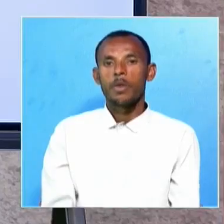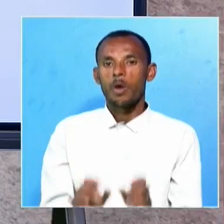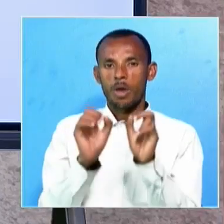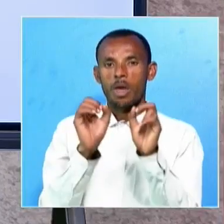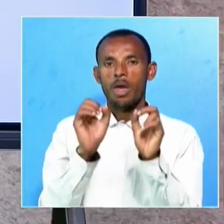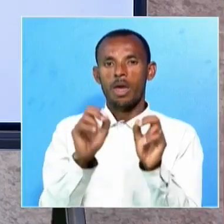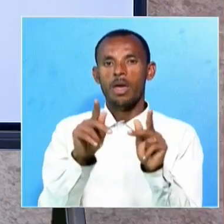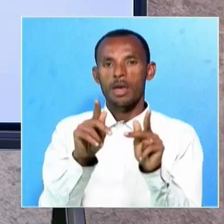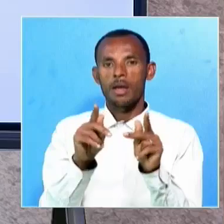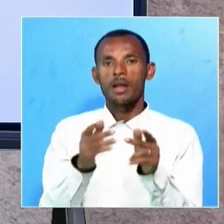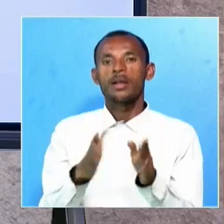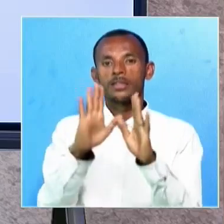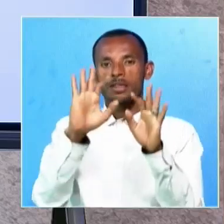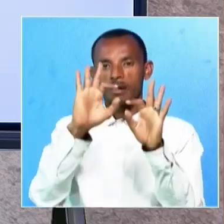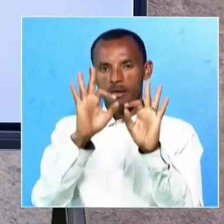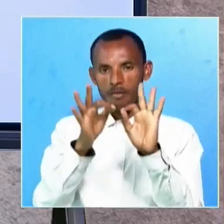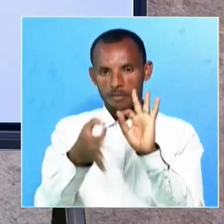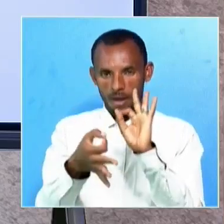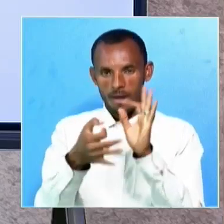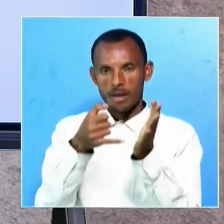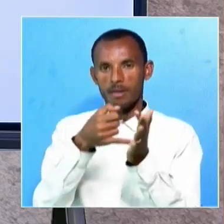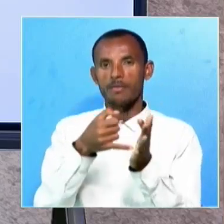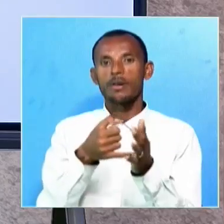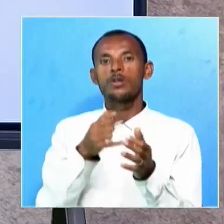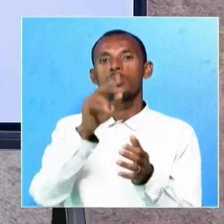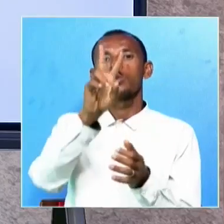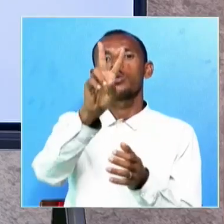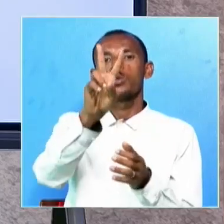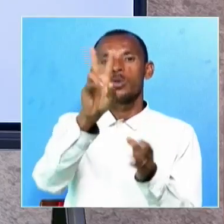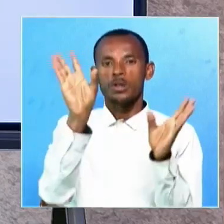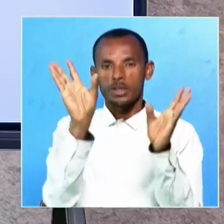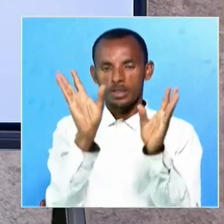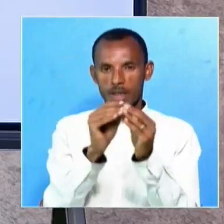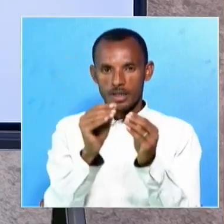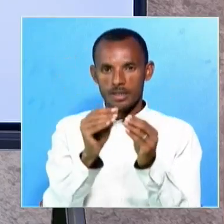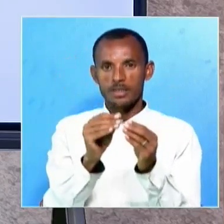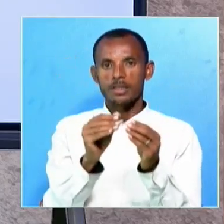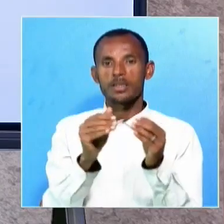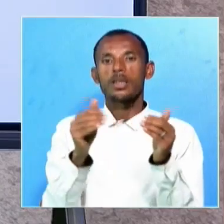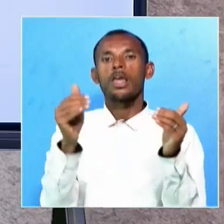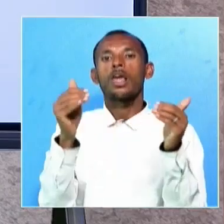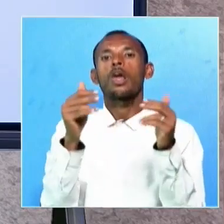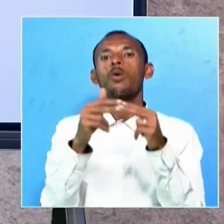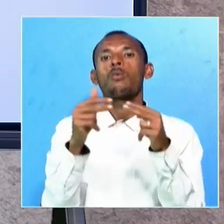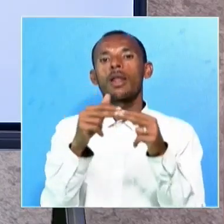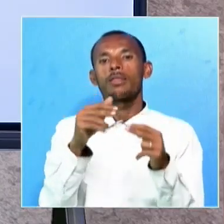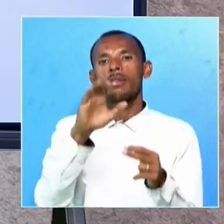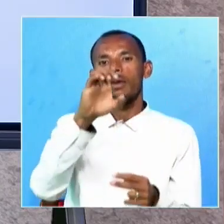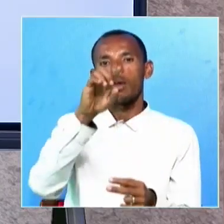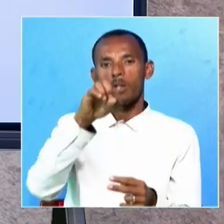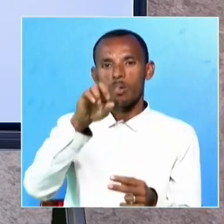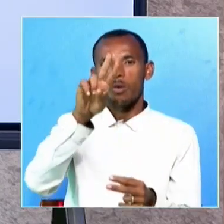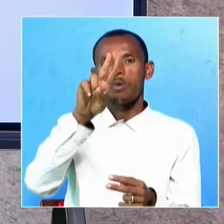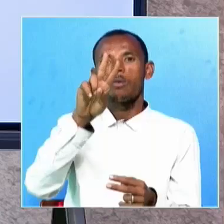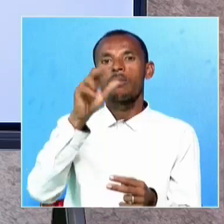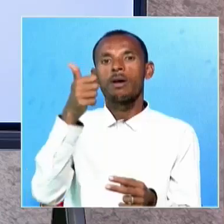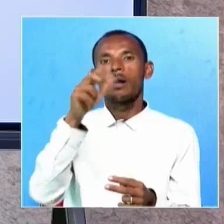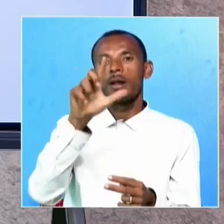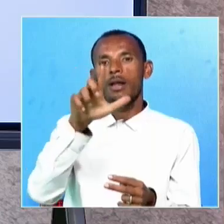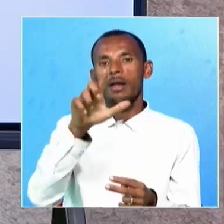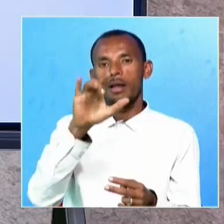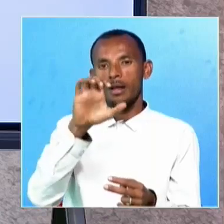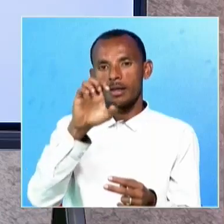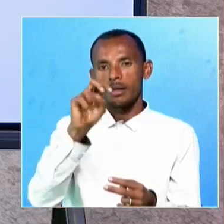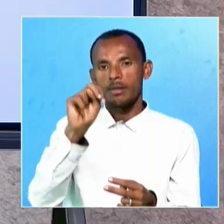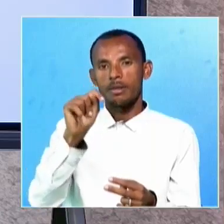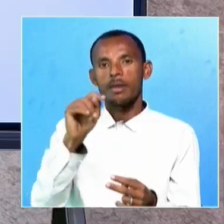Okay, let's define it first. Two sets are said to be equivalent if and only if they